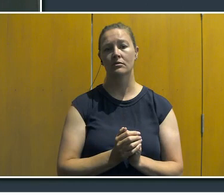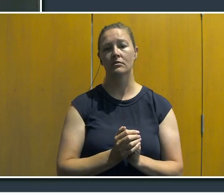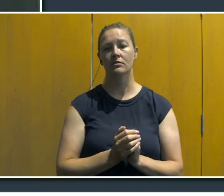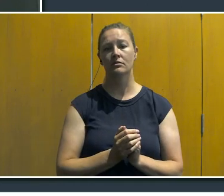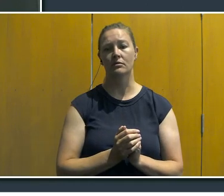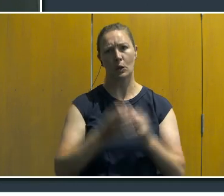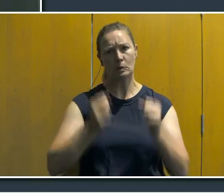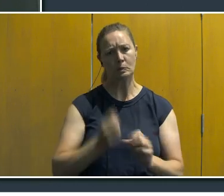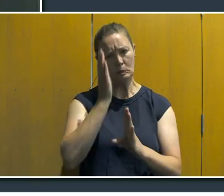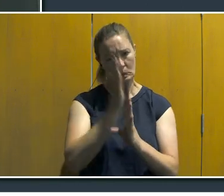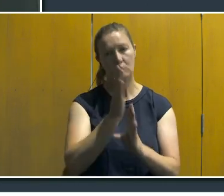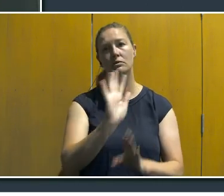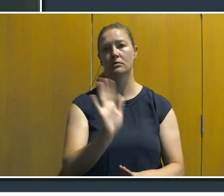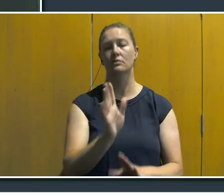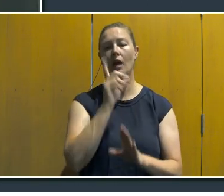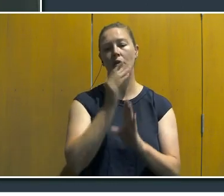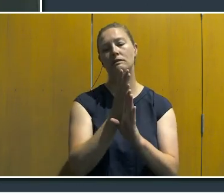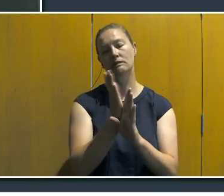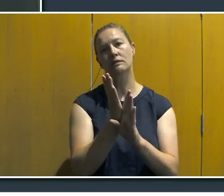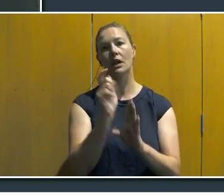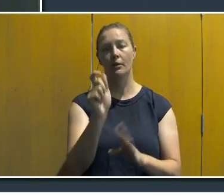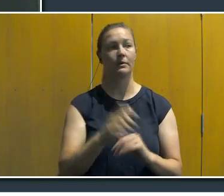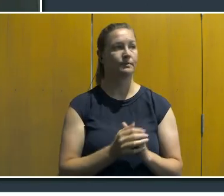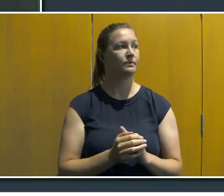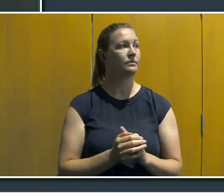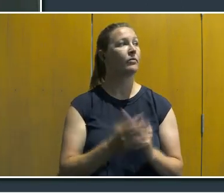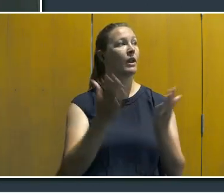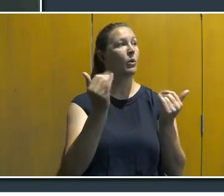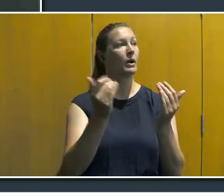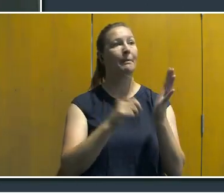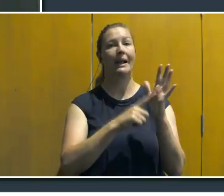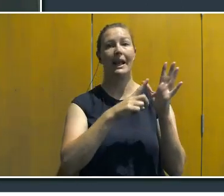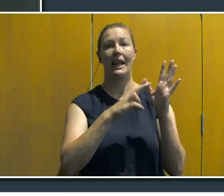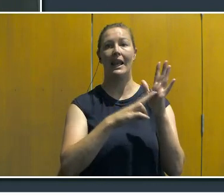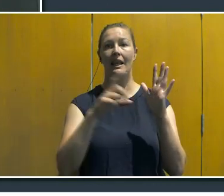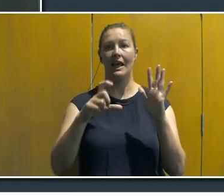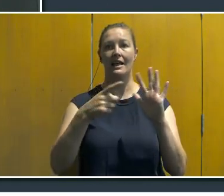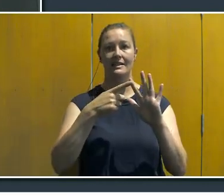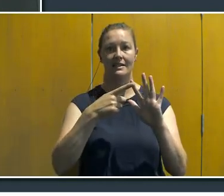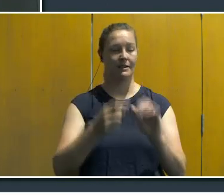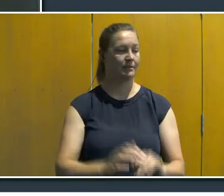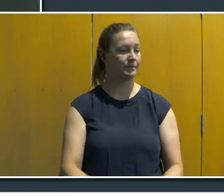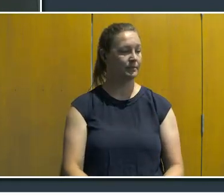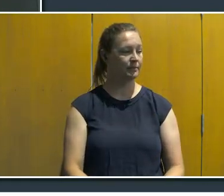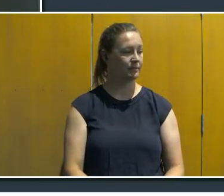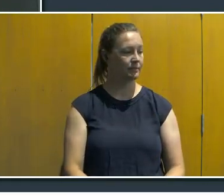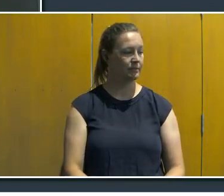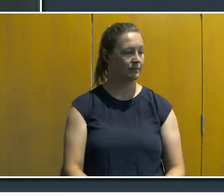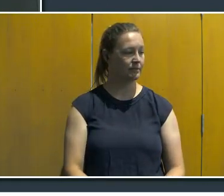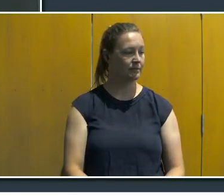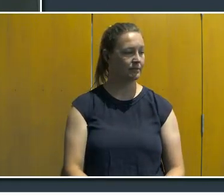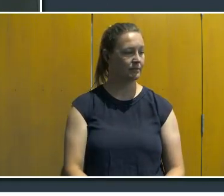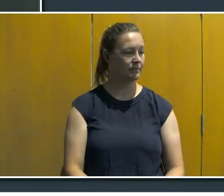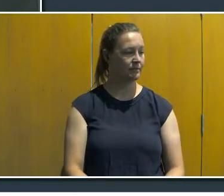too stringent with that. So welcome, Lance, and we'll just invite you up to the front of the room here. Thank you.